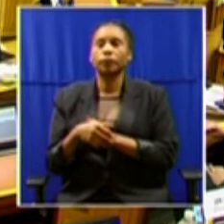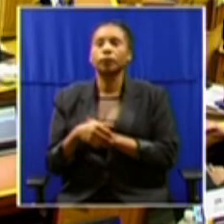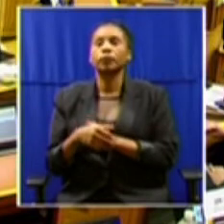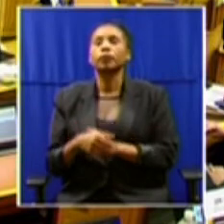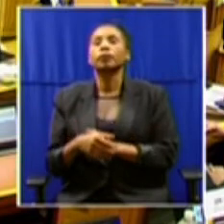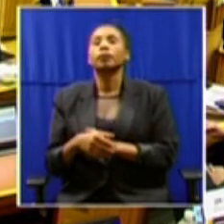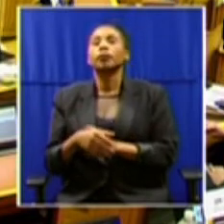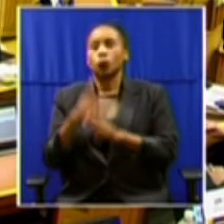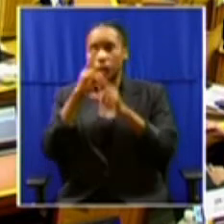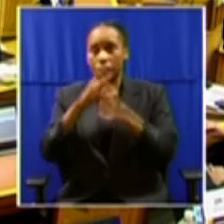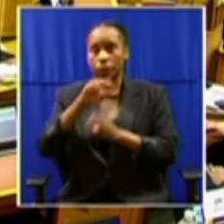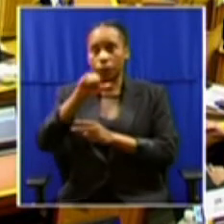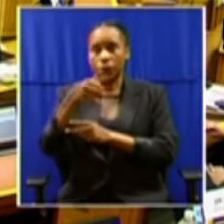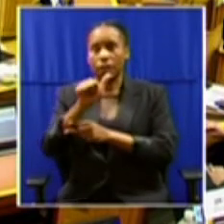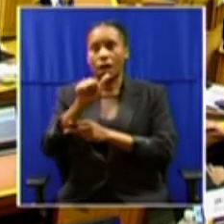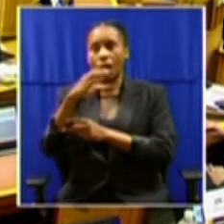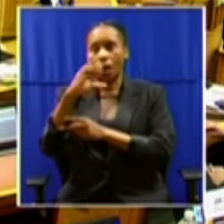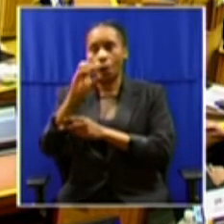Yako.